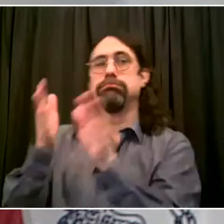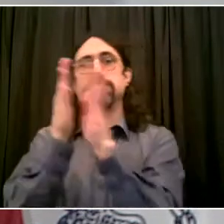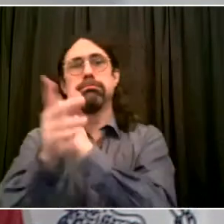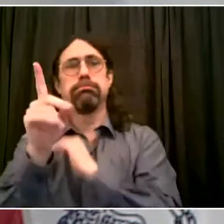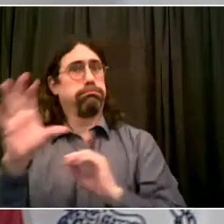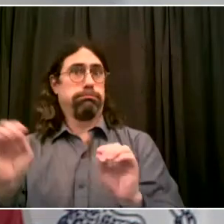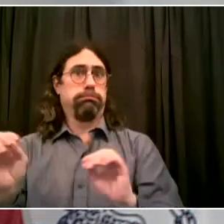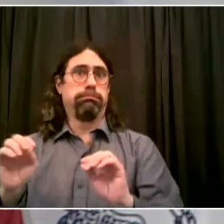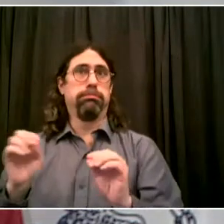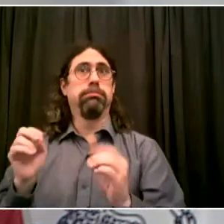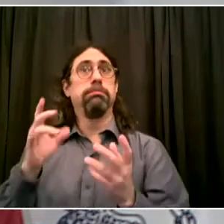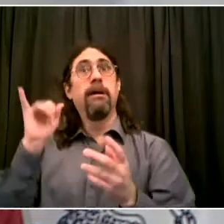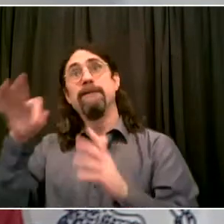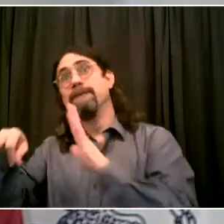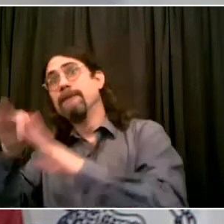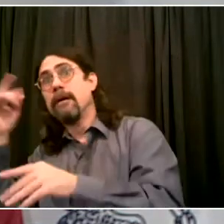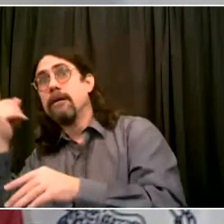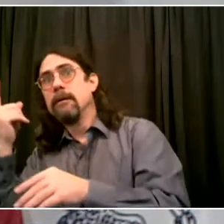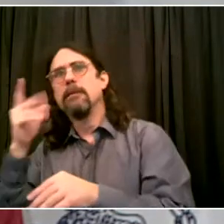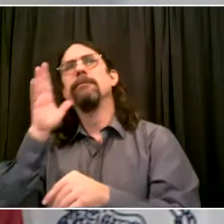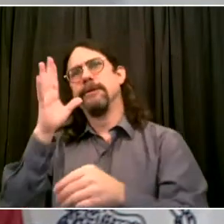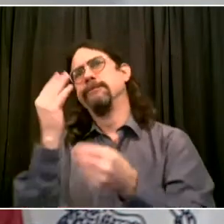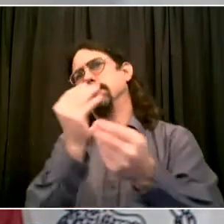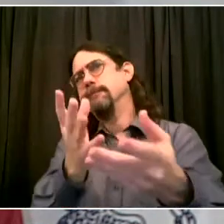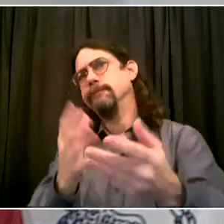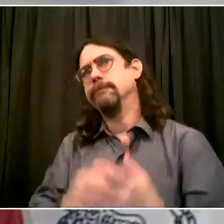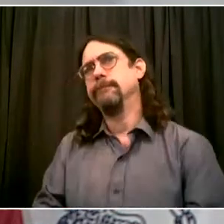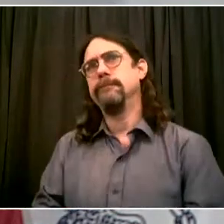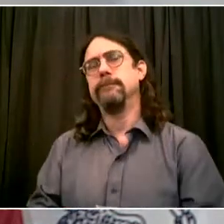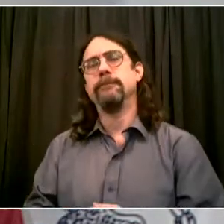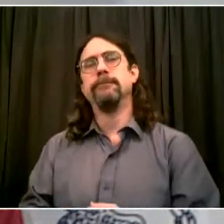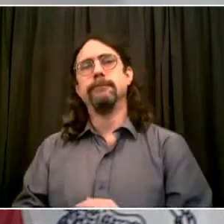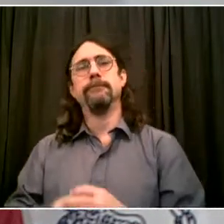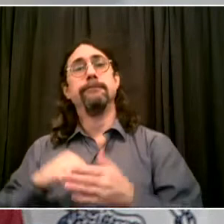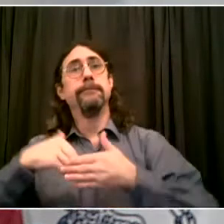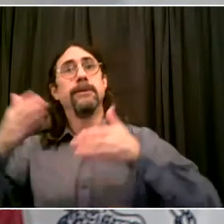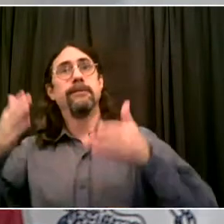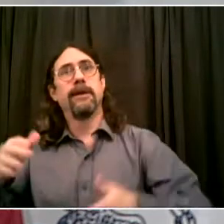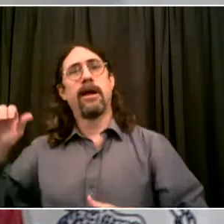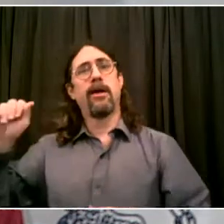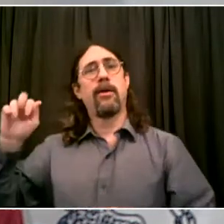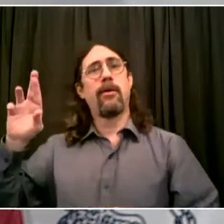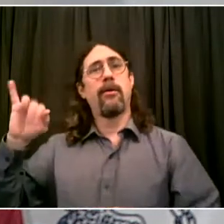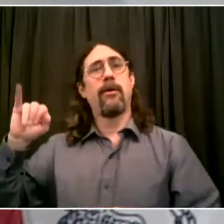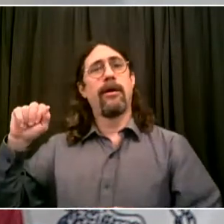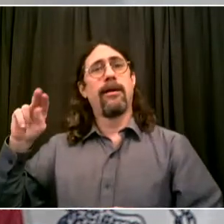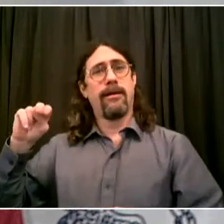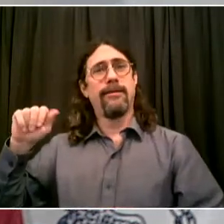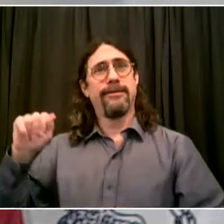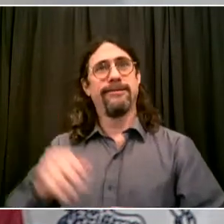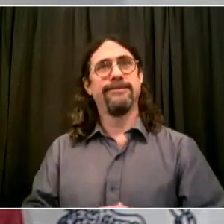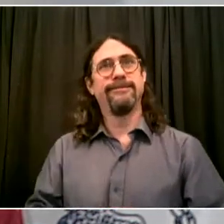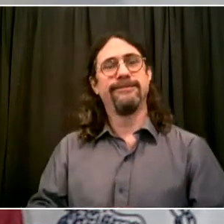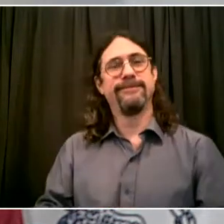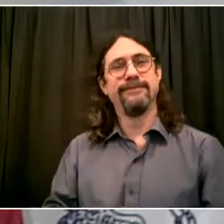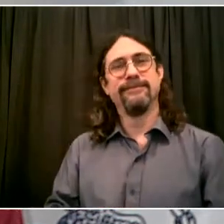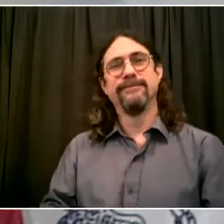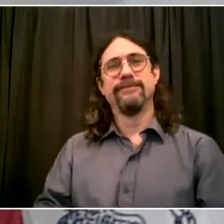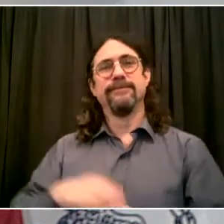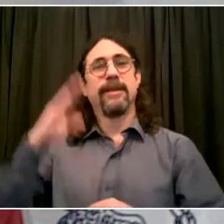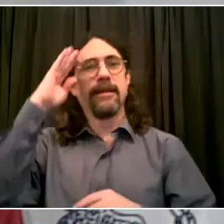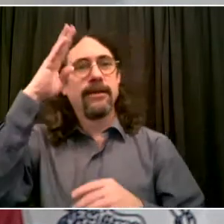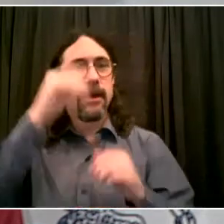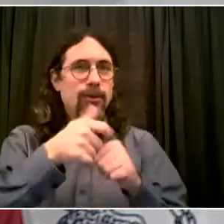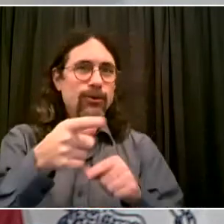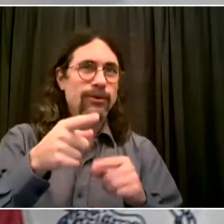I'm good. My first question, just to swing back to the quarantine hotels, I was wondering if the